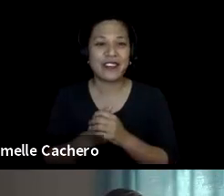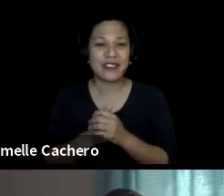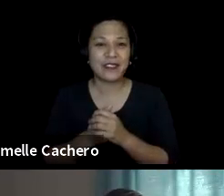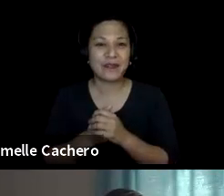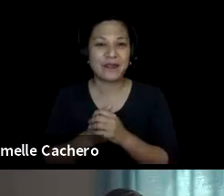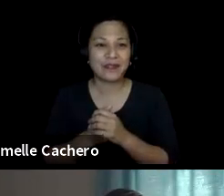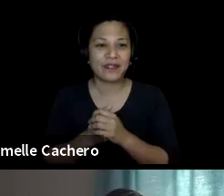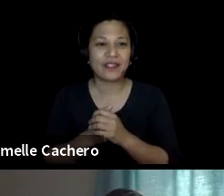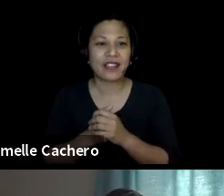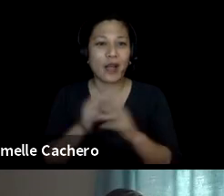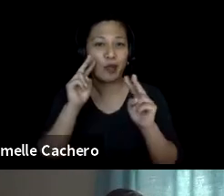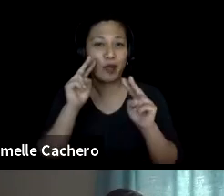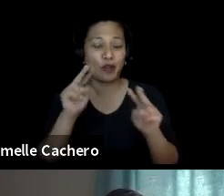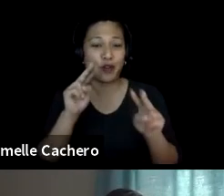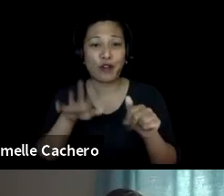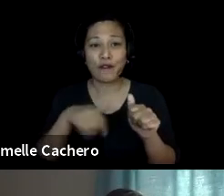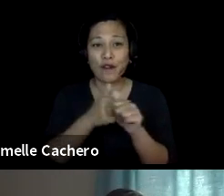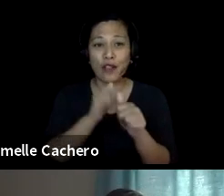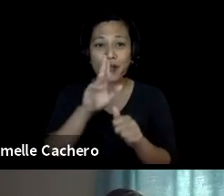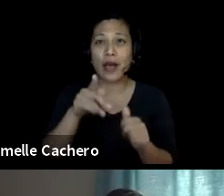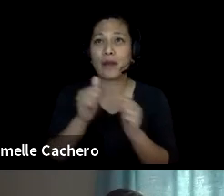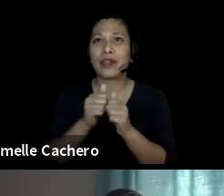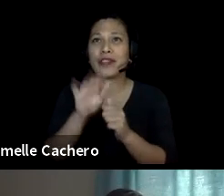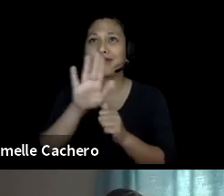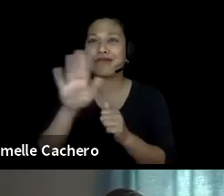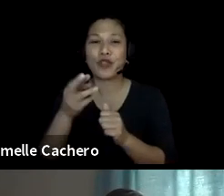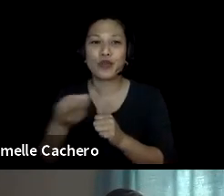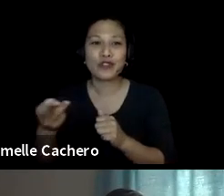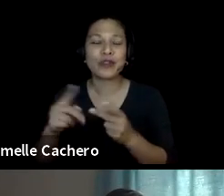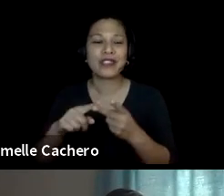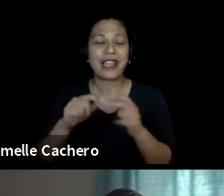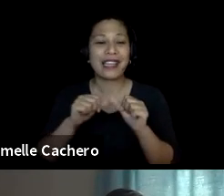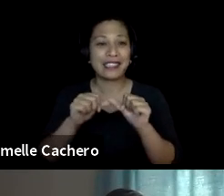I'm looking forward to following up with a lot of the resources and